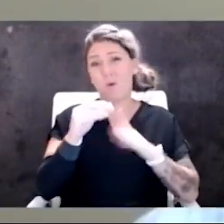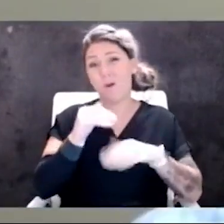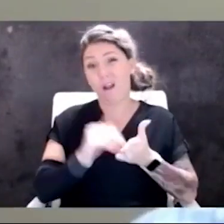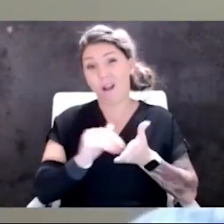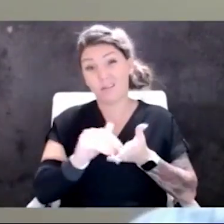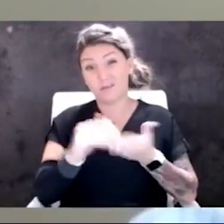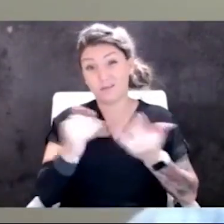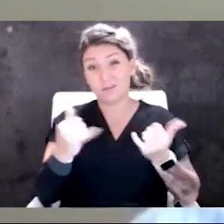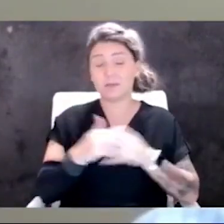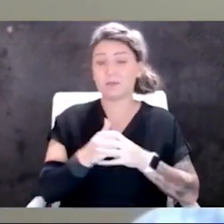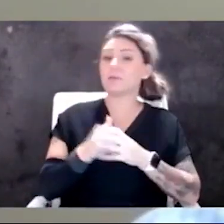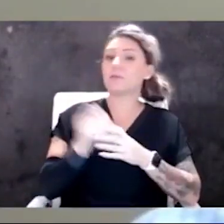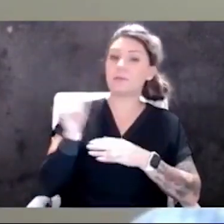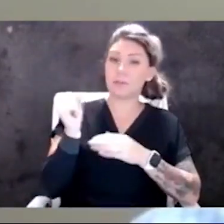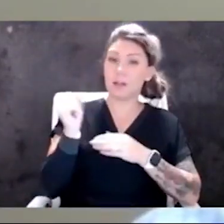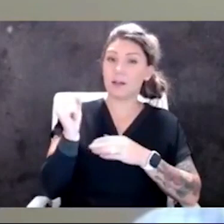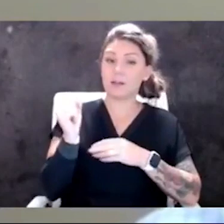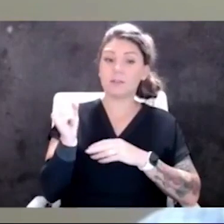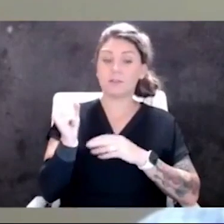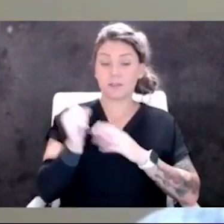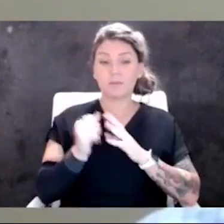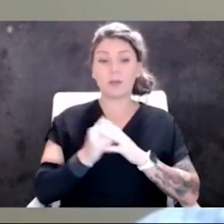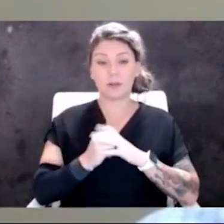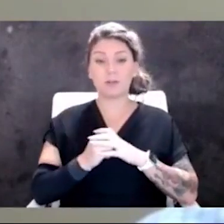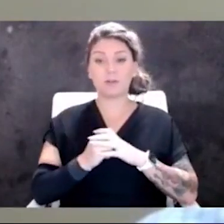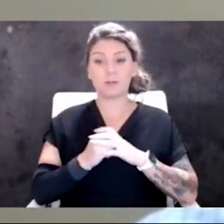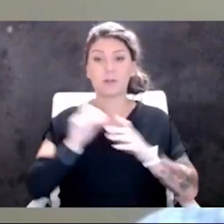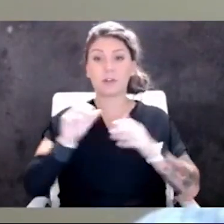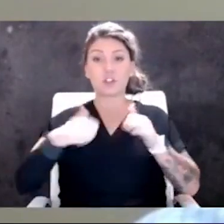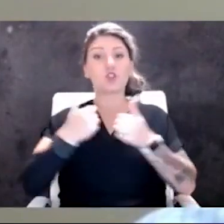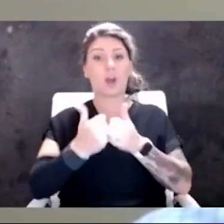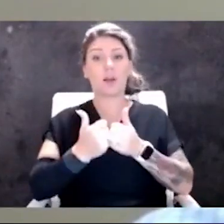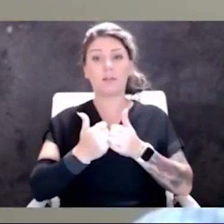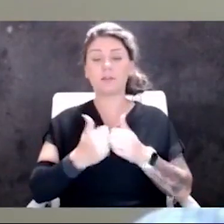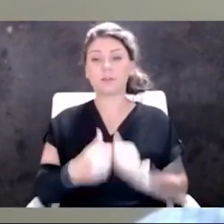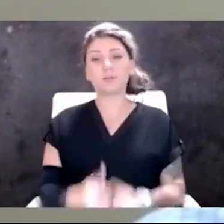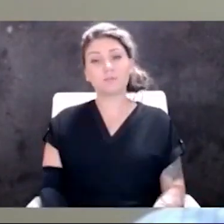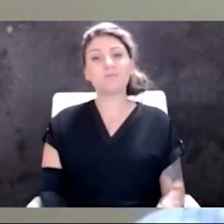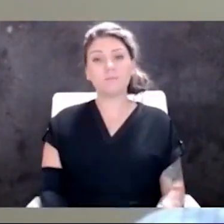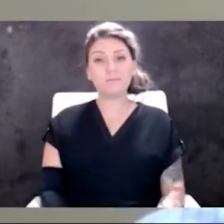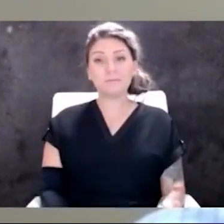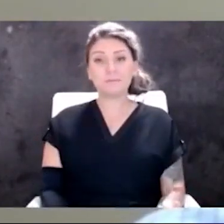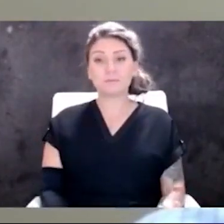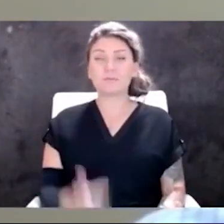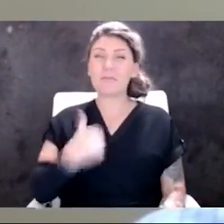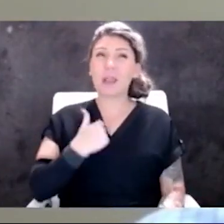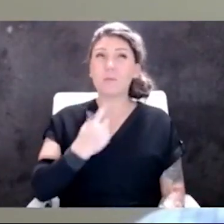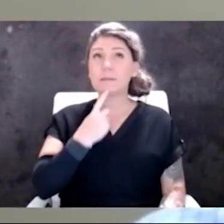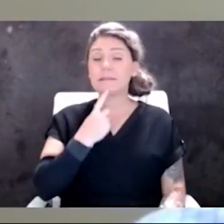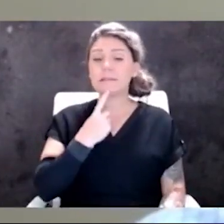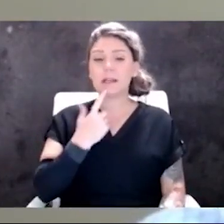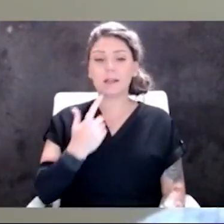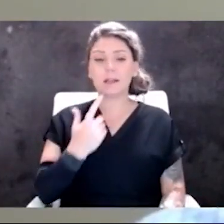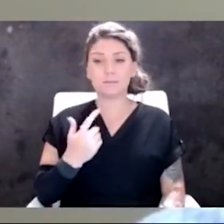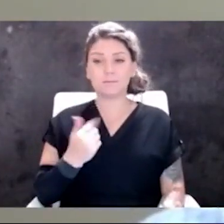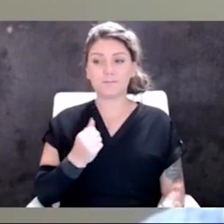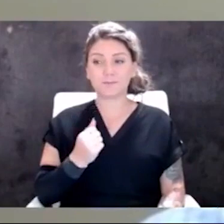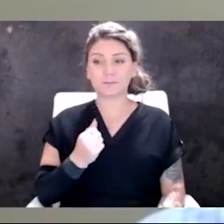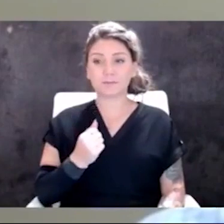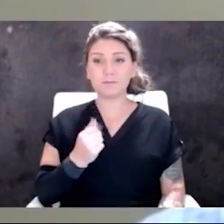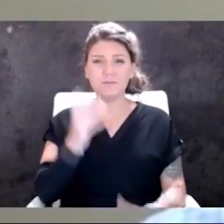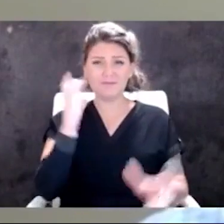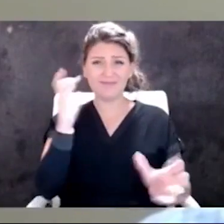Yes, it's definitely been a challenge. And so I would say the fastest